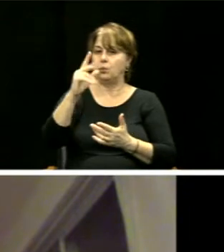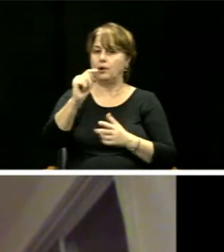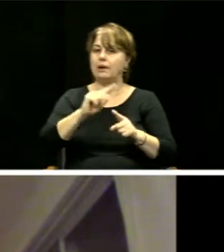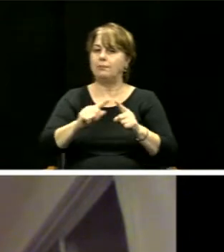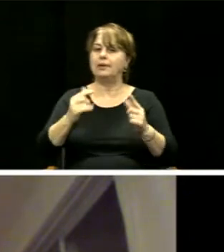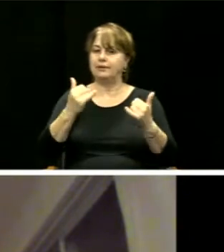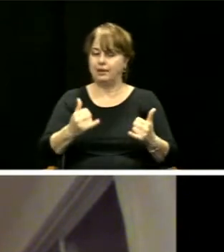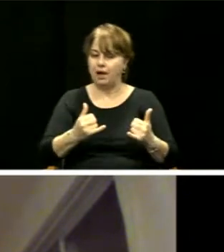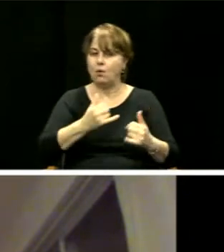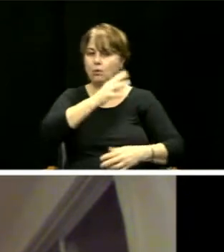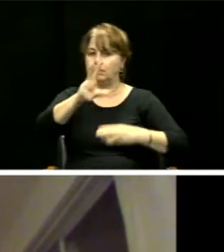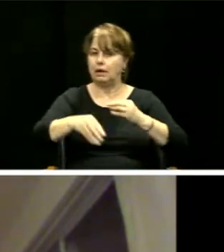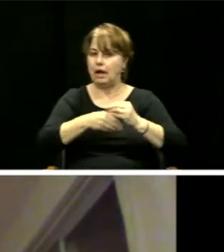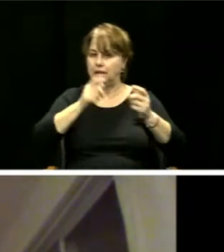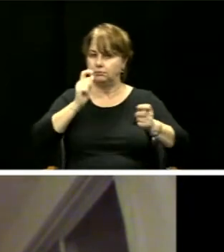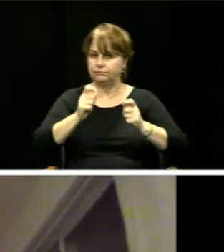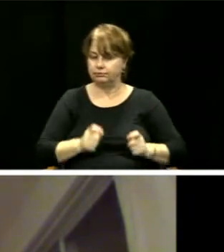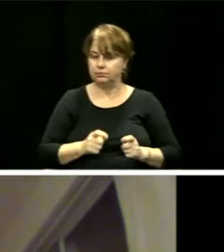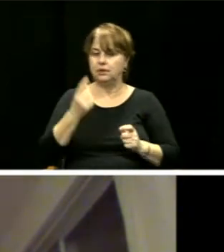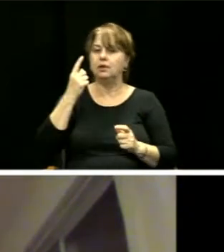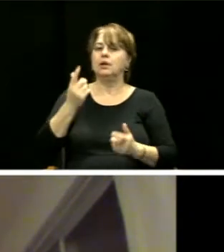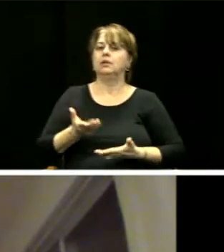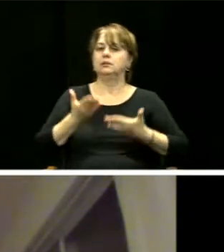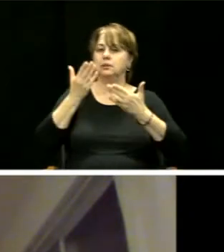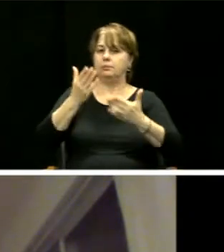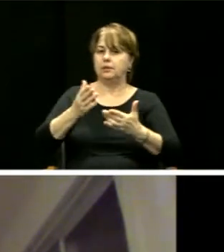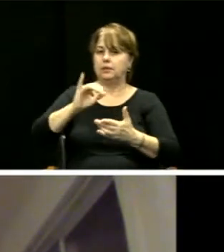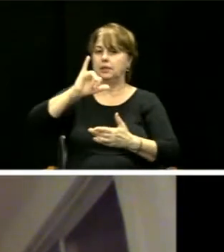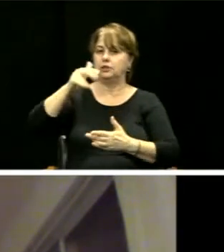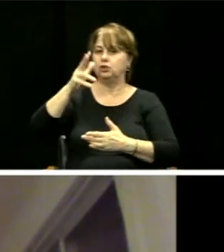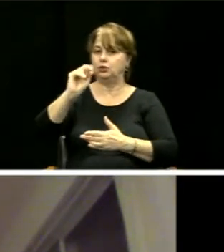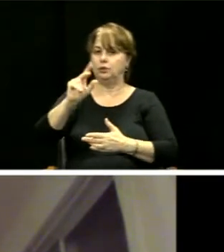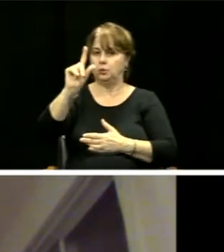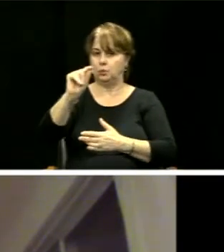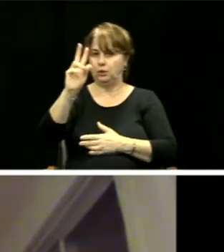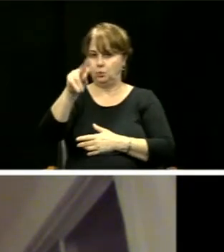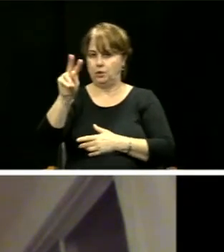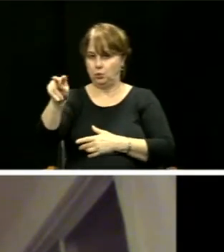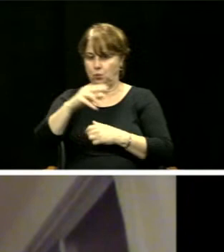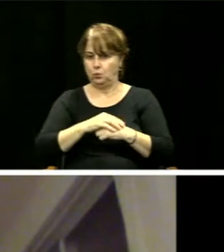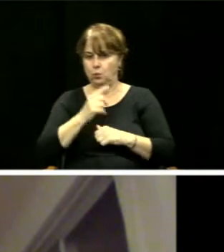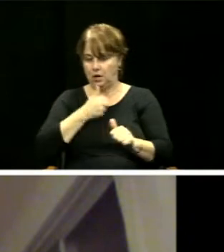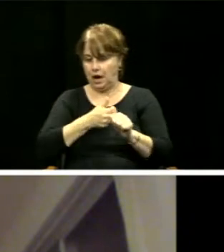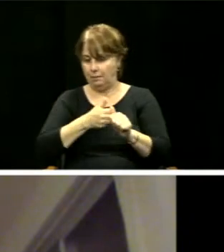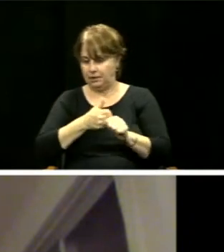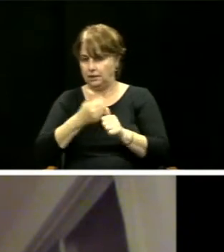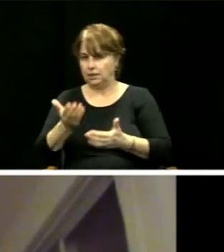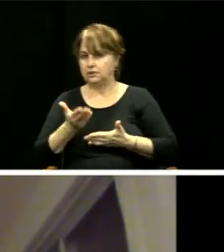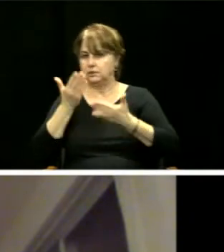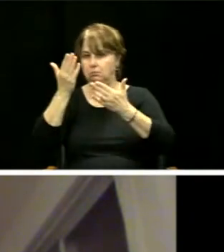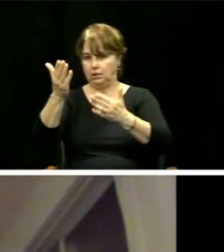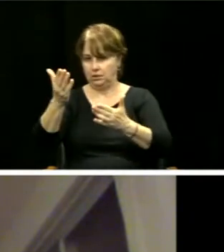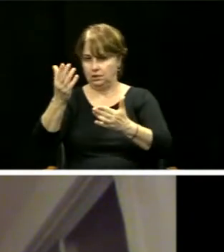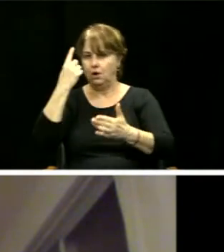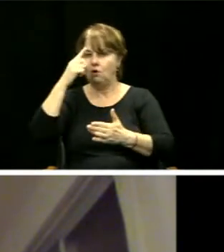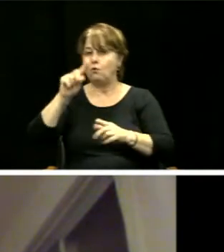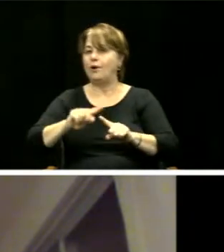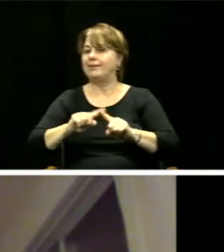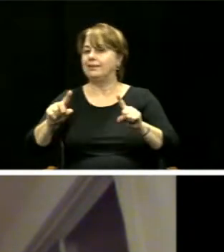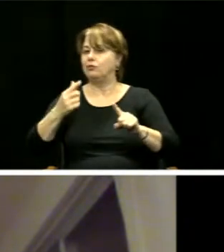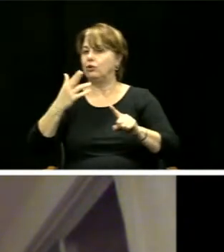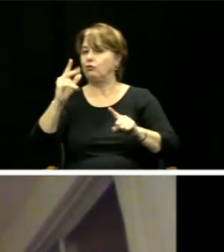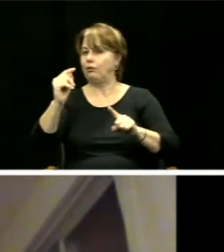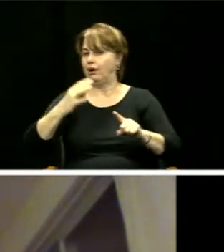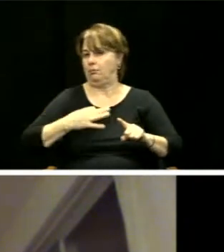to the submission. It's due in January of, I believe it's January of 2022, and we are going to update it and submit it on a different grant application